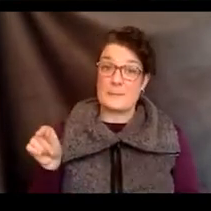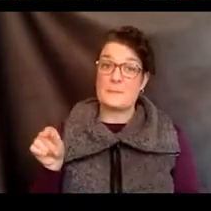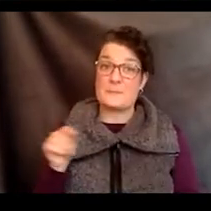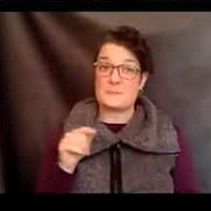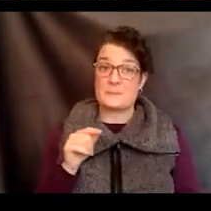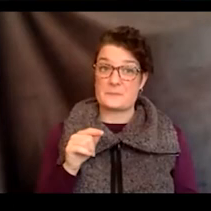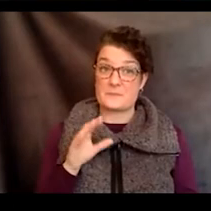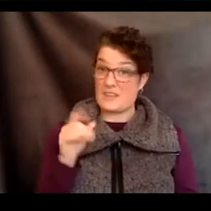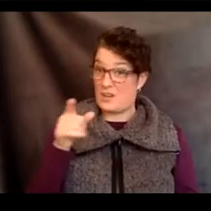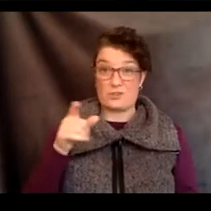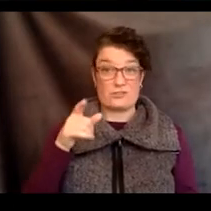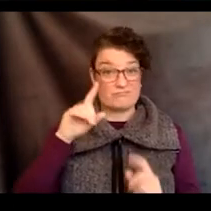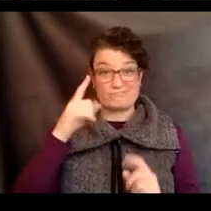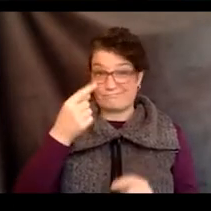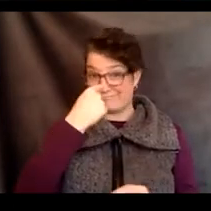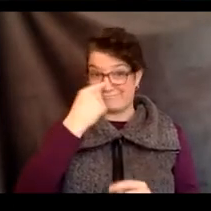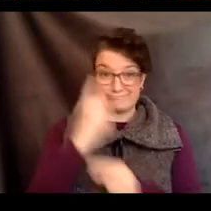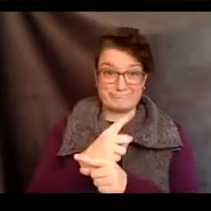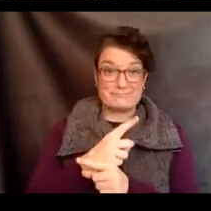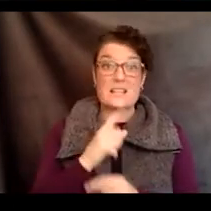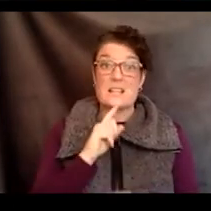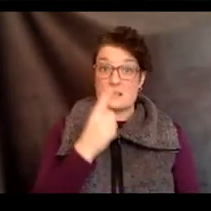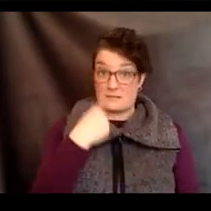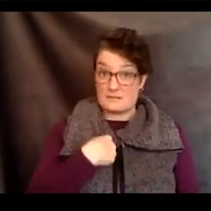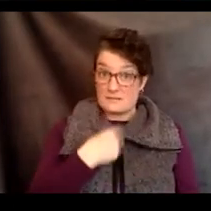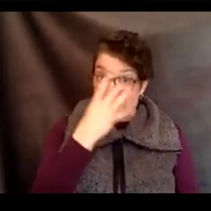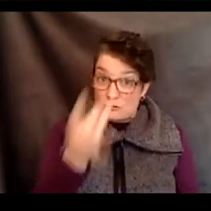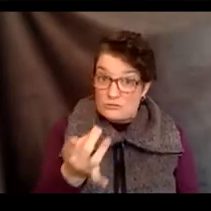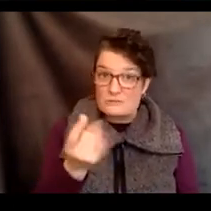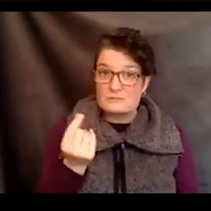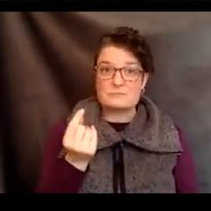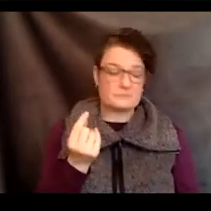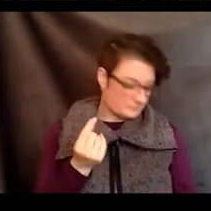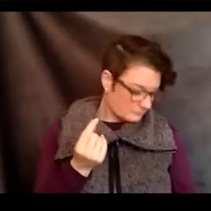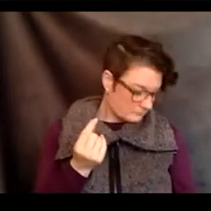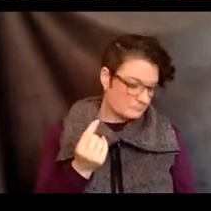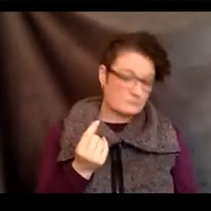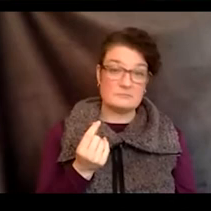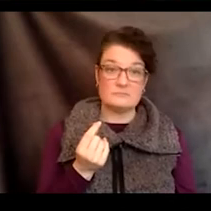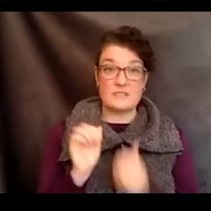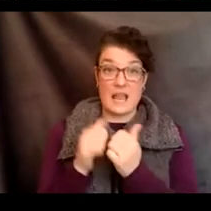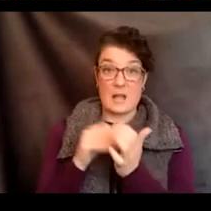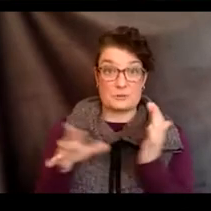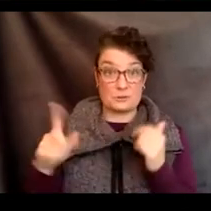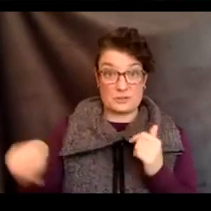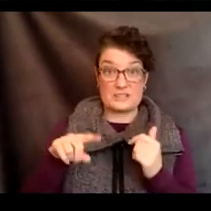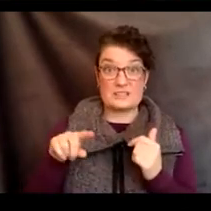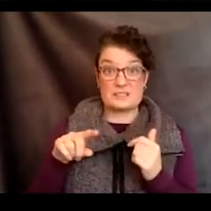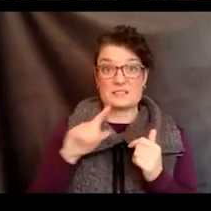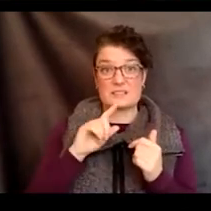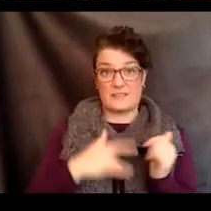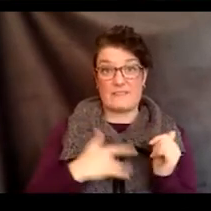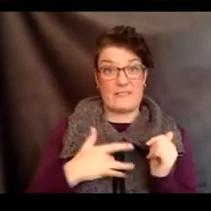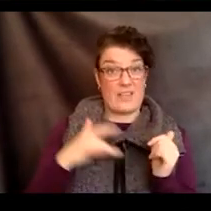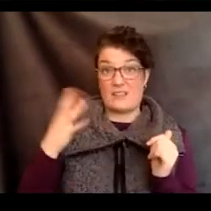you nailed it. I mean, what was really interesting to me about it was the way the students at Lowell really thought that